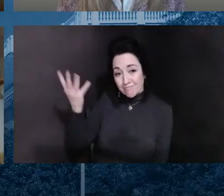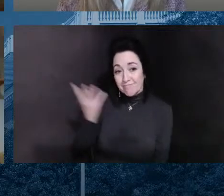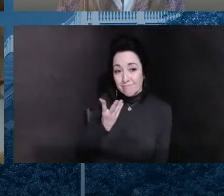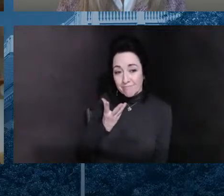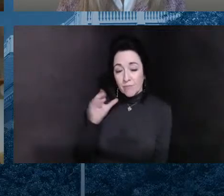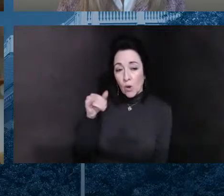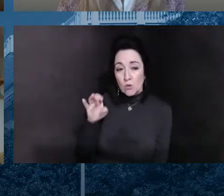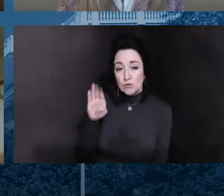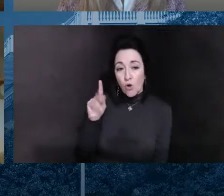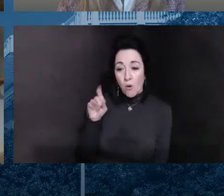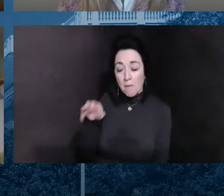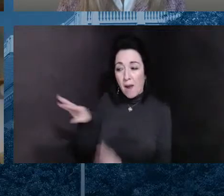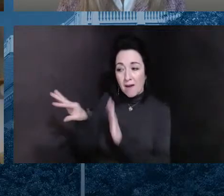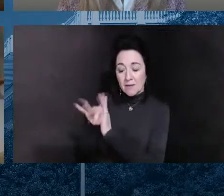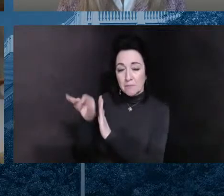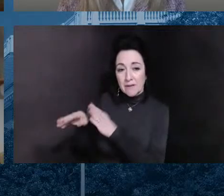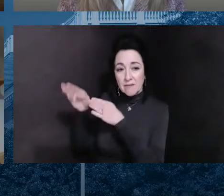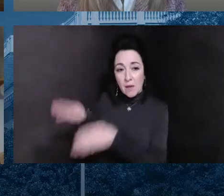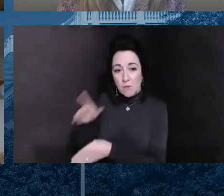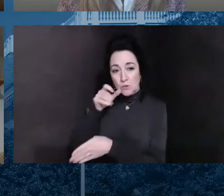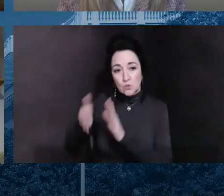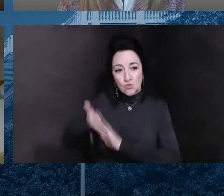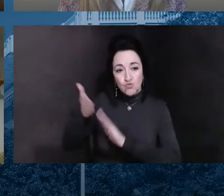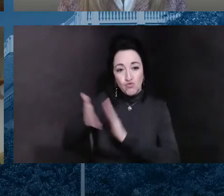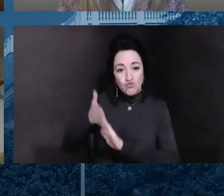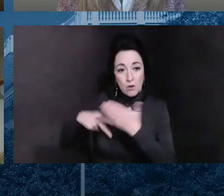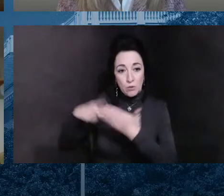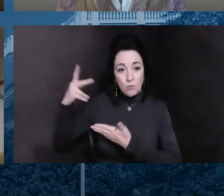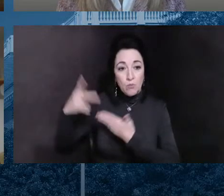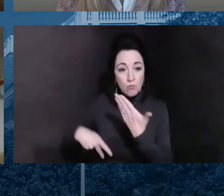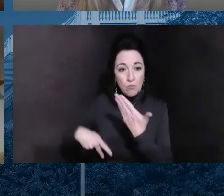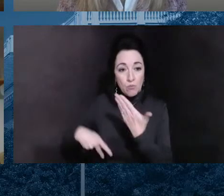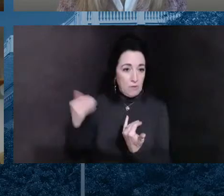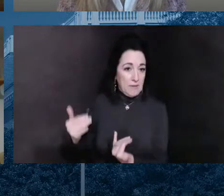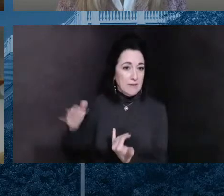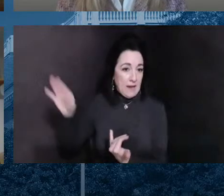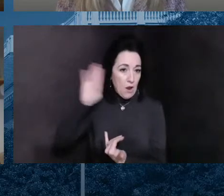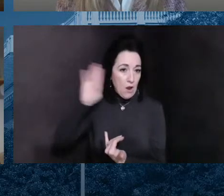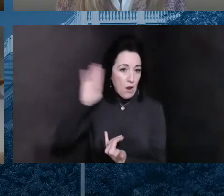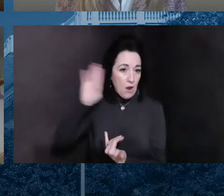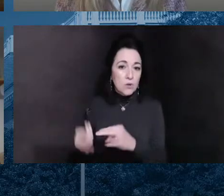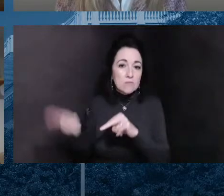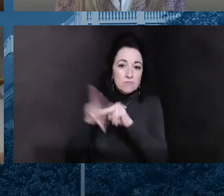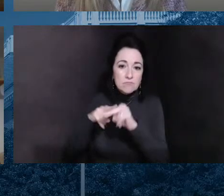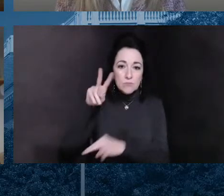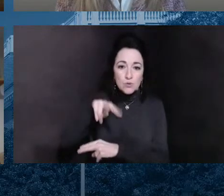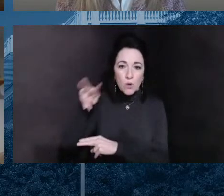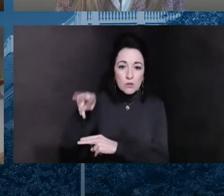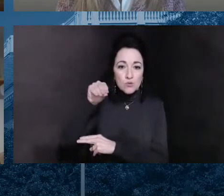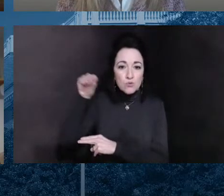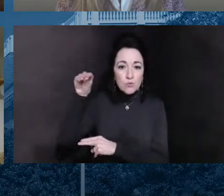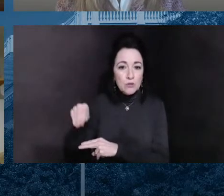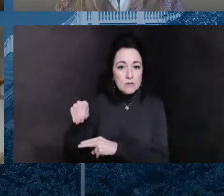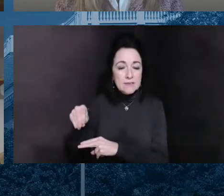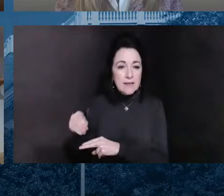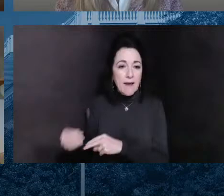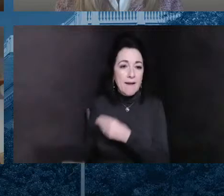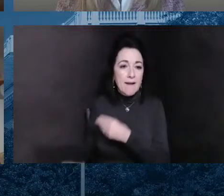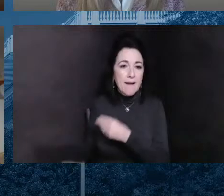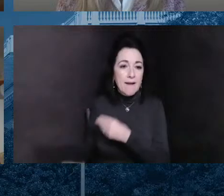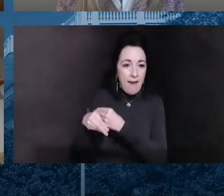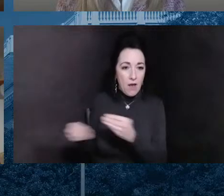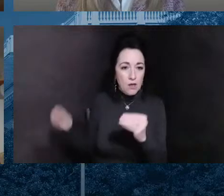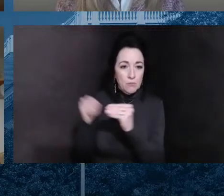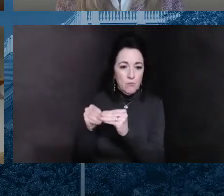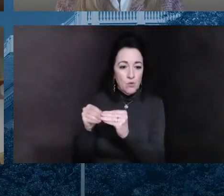COVID-19 response, that we're getting a ramp up 22% more supply, and guaranteed to a certain